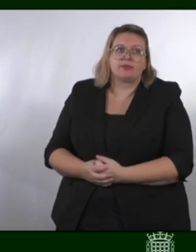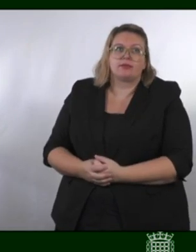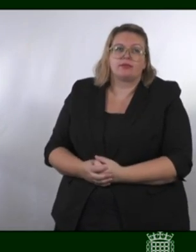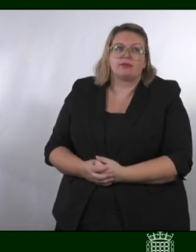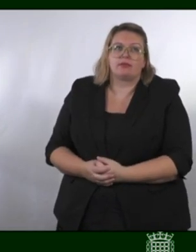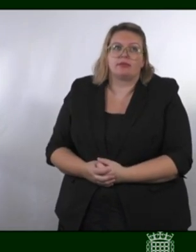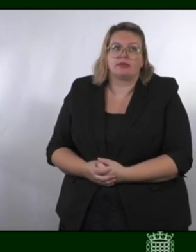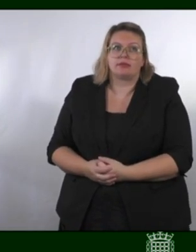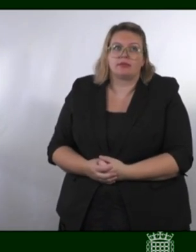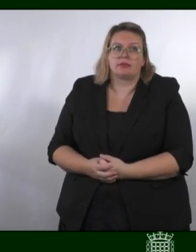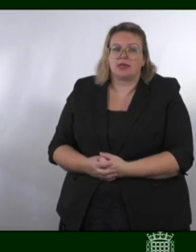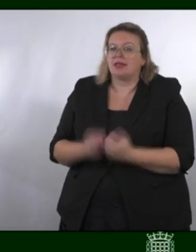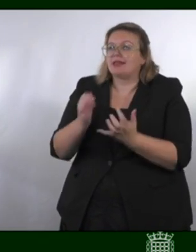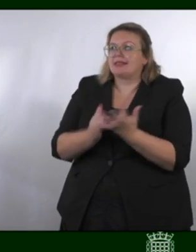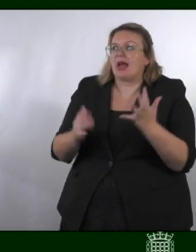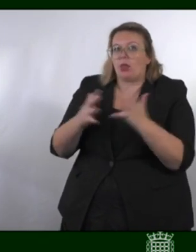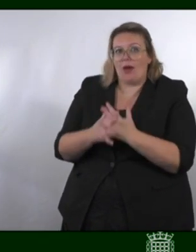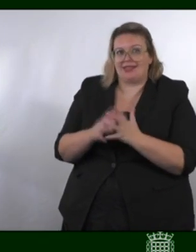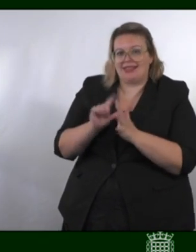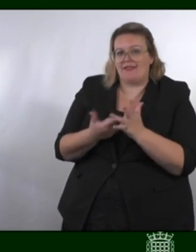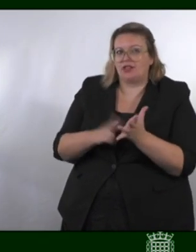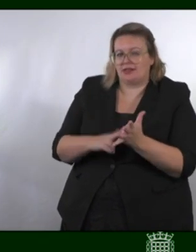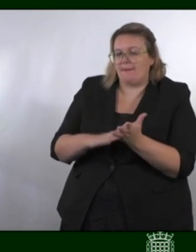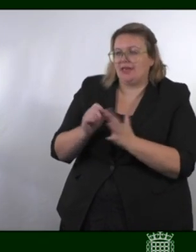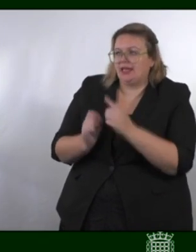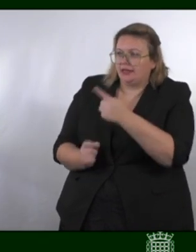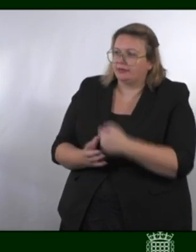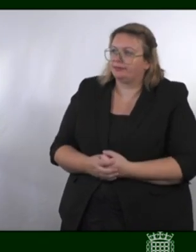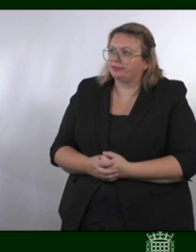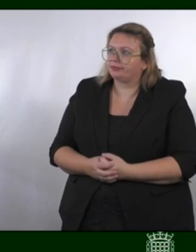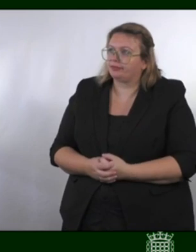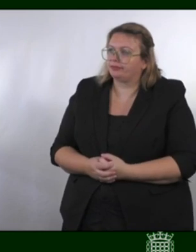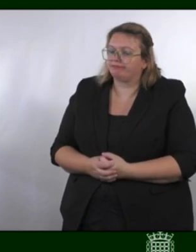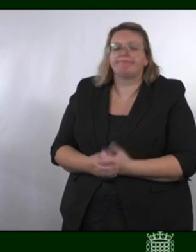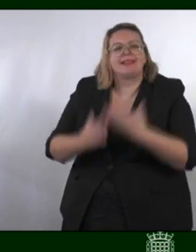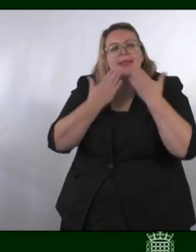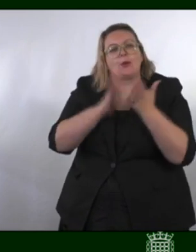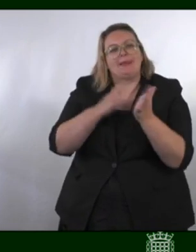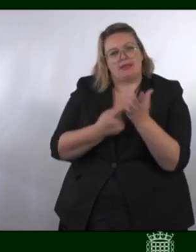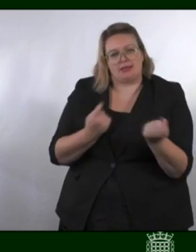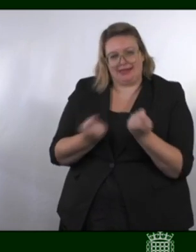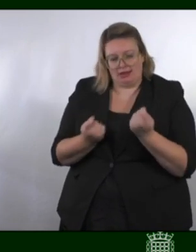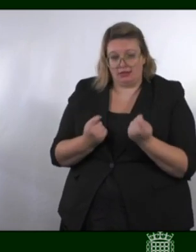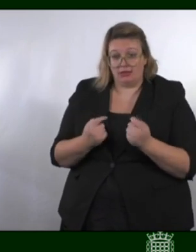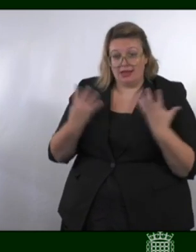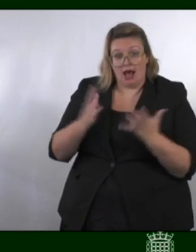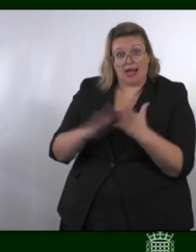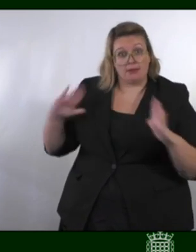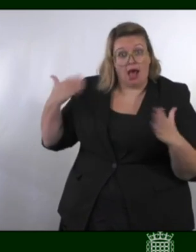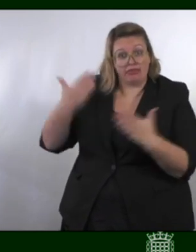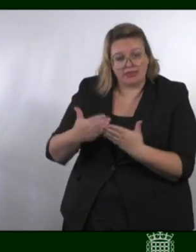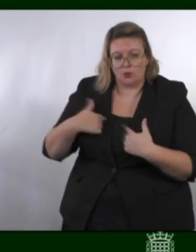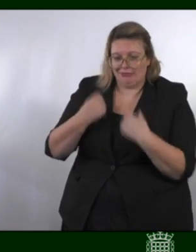Sigurry Street. Sigurry. Thank you, Mr. Speaker. One lesson we've all learnt in the past 9 months is that the internet is even